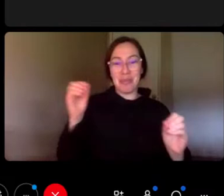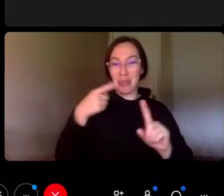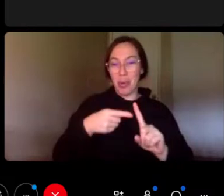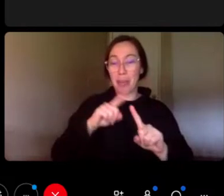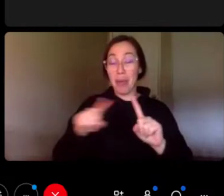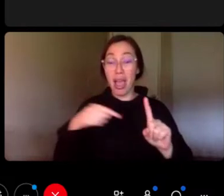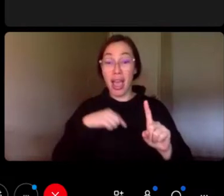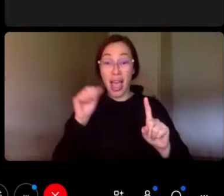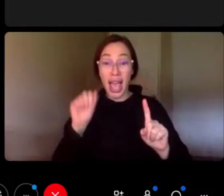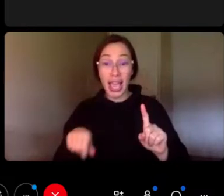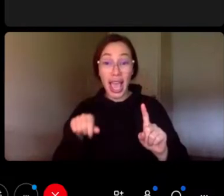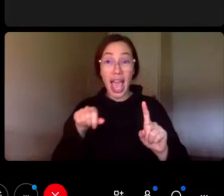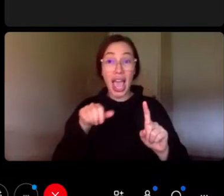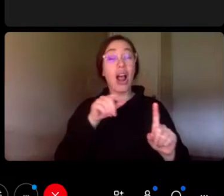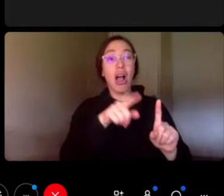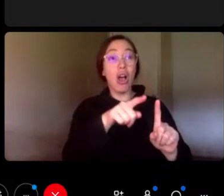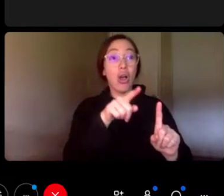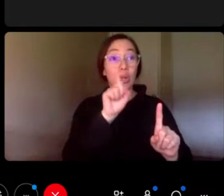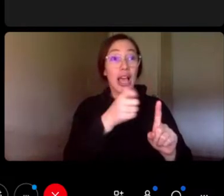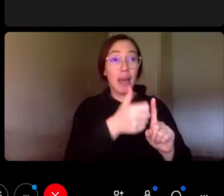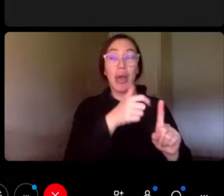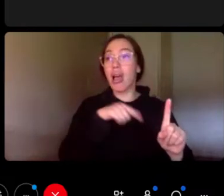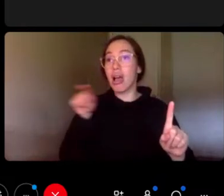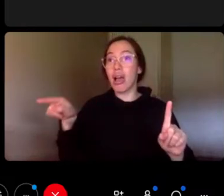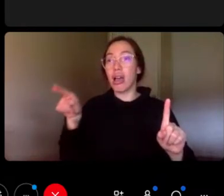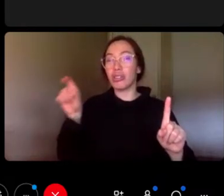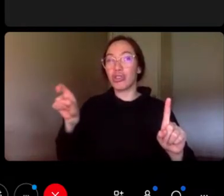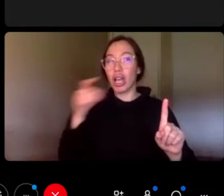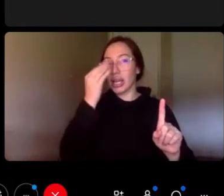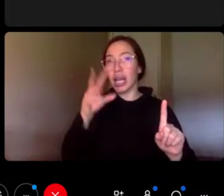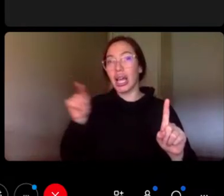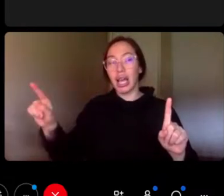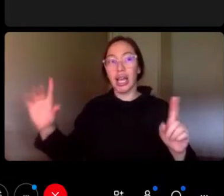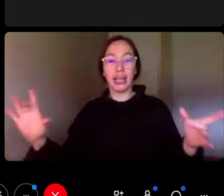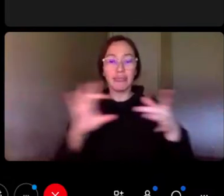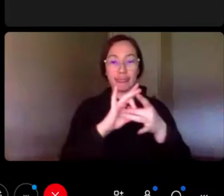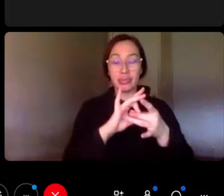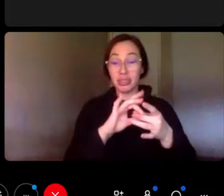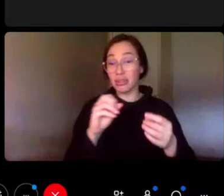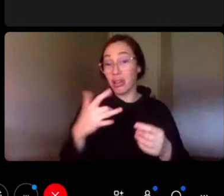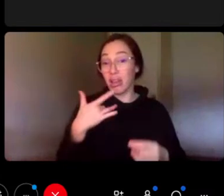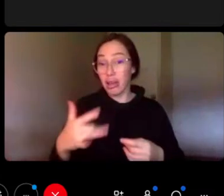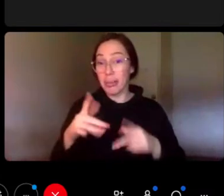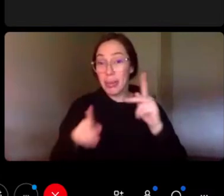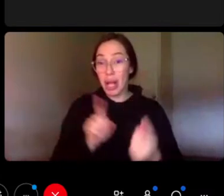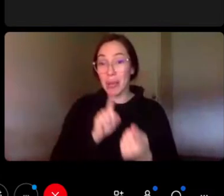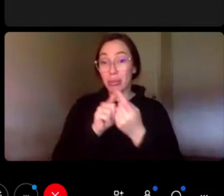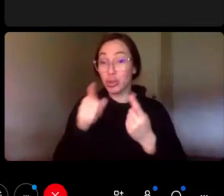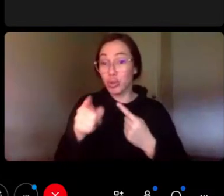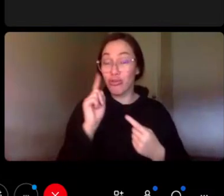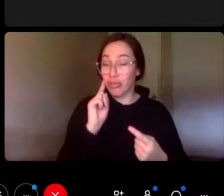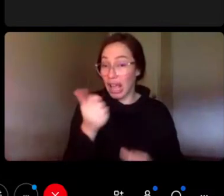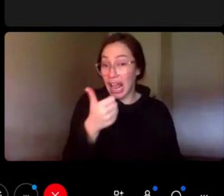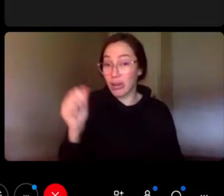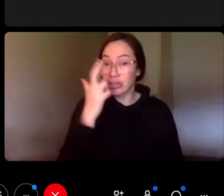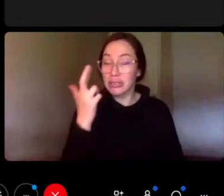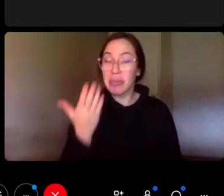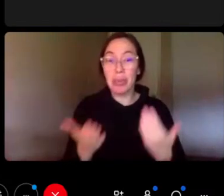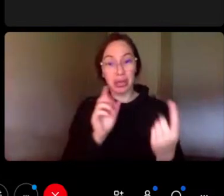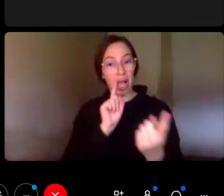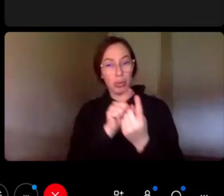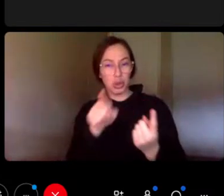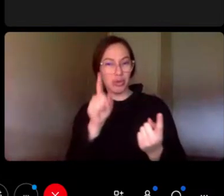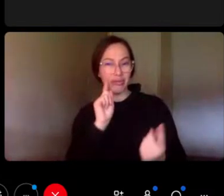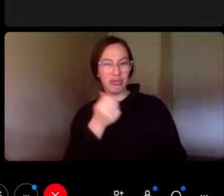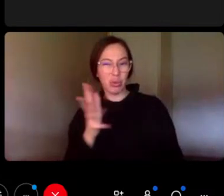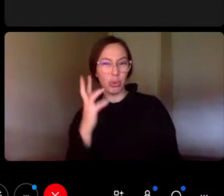the people and get their attention. Often when people come to you for whatever reason, sometimes they're feeling, well, they come to you for a couple